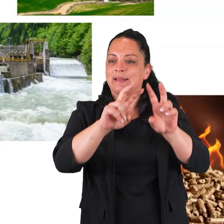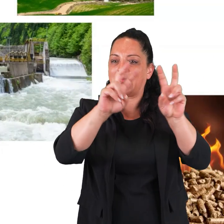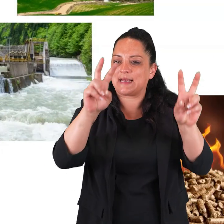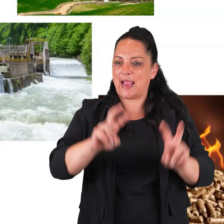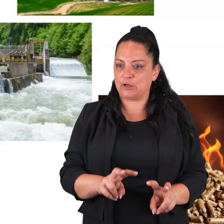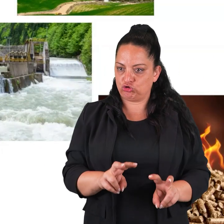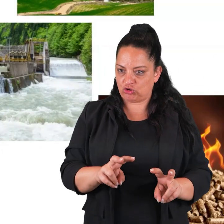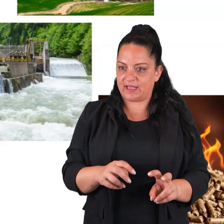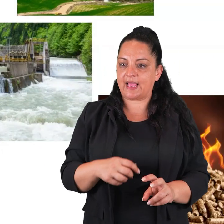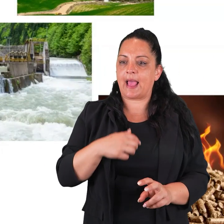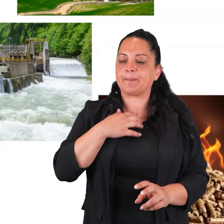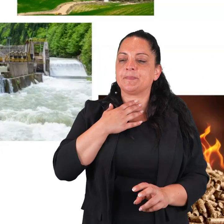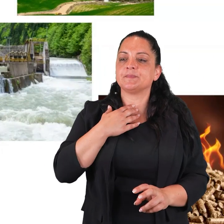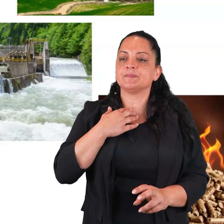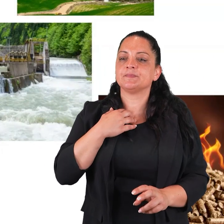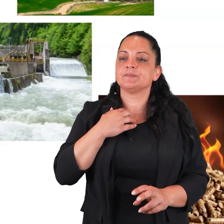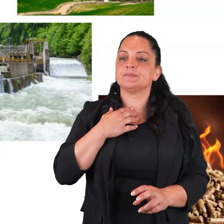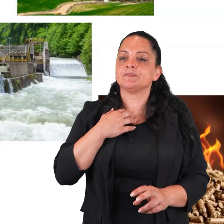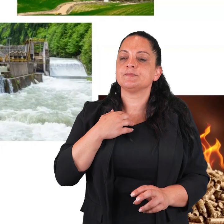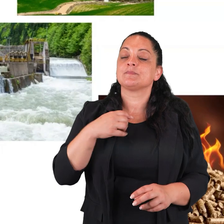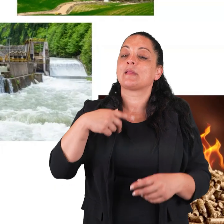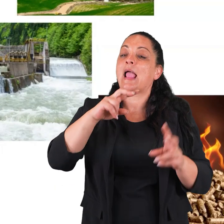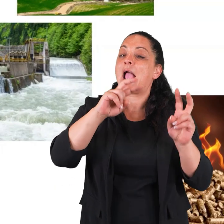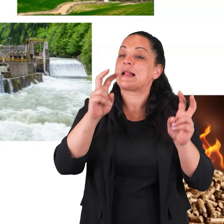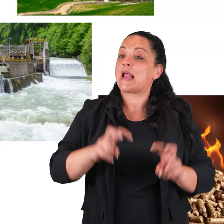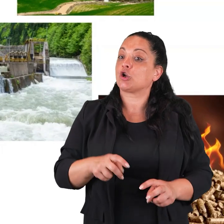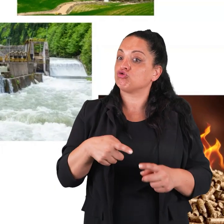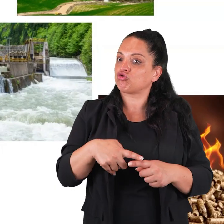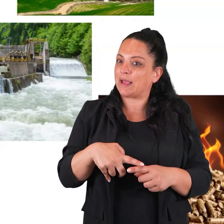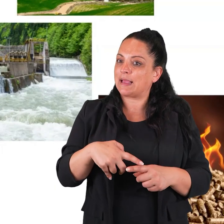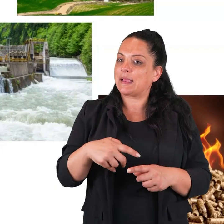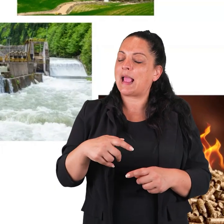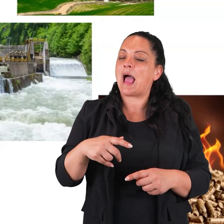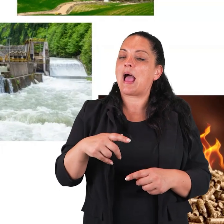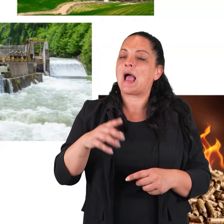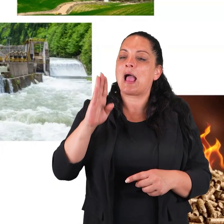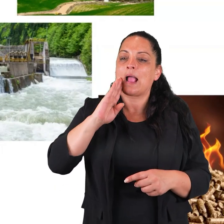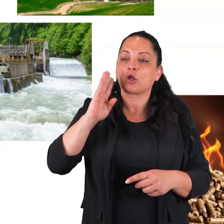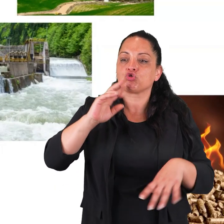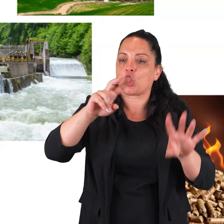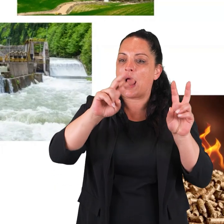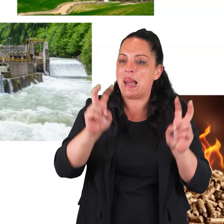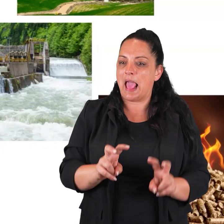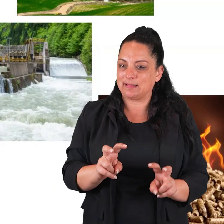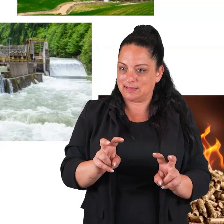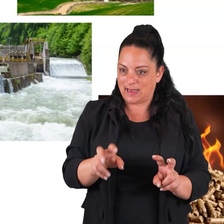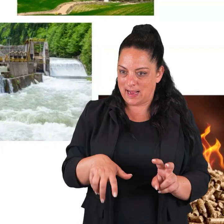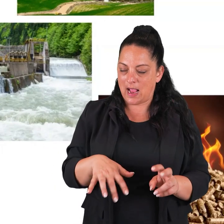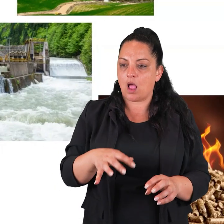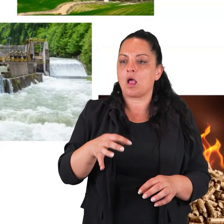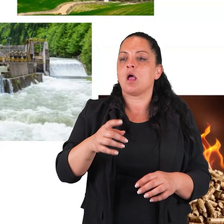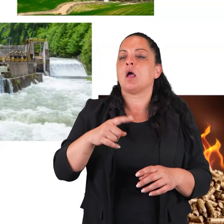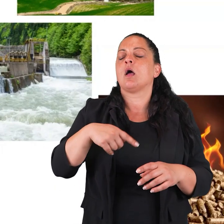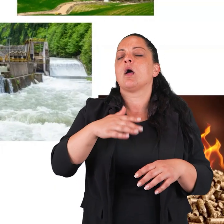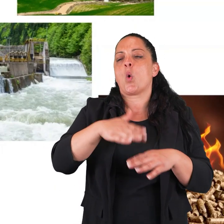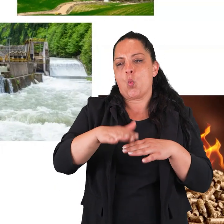have hydroelectric energy that again